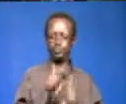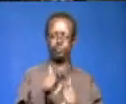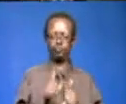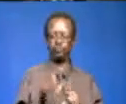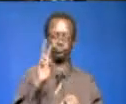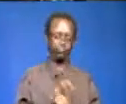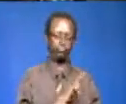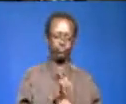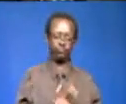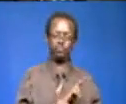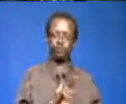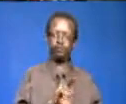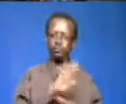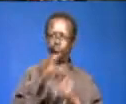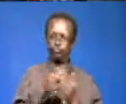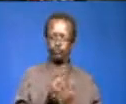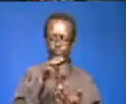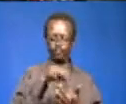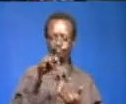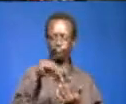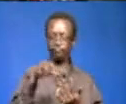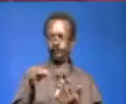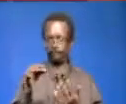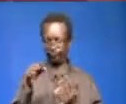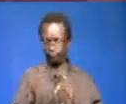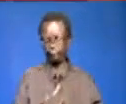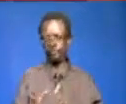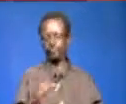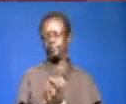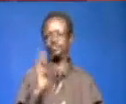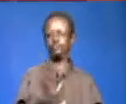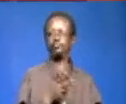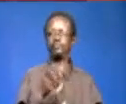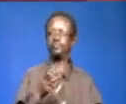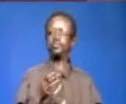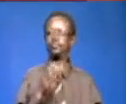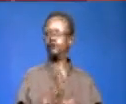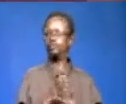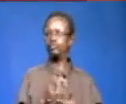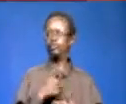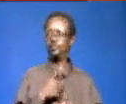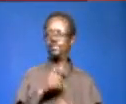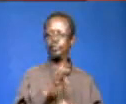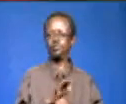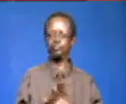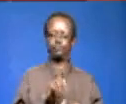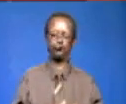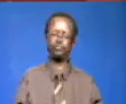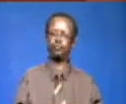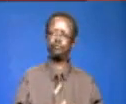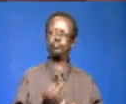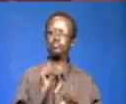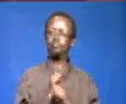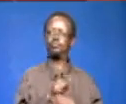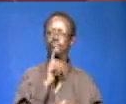the nominees, Madam Speaker, and we had taken a lot of our time to make sure that,